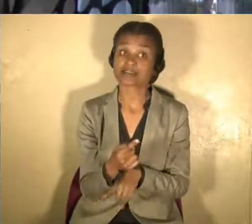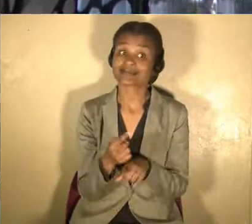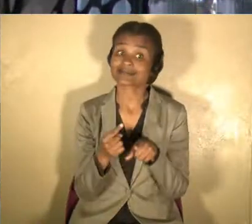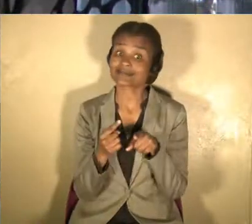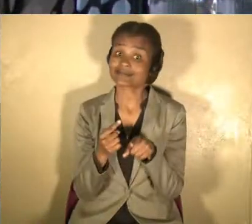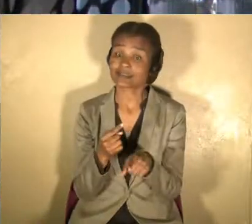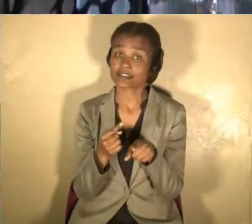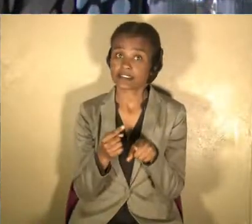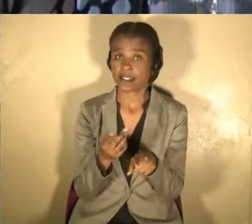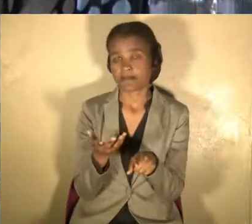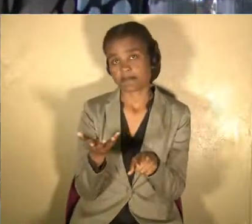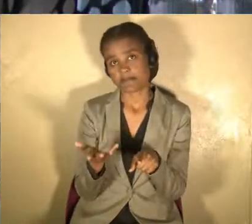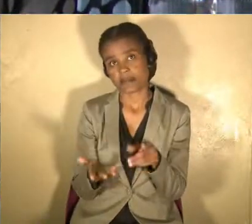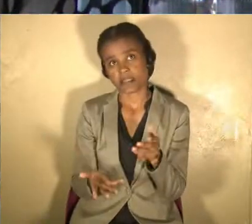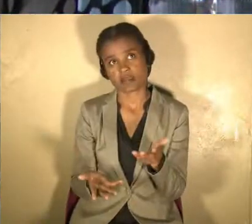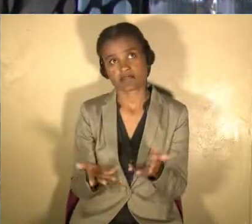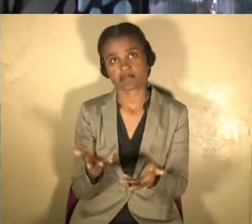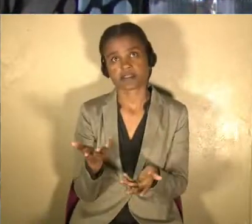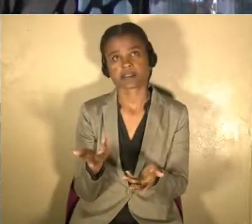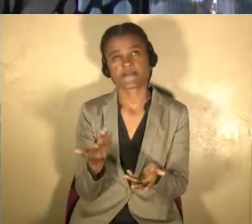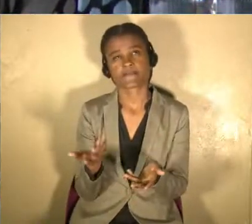ngwana who may be